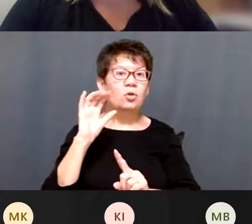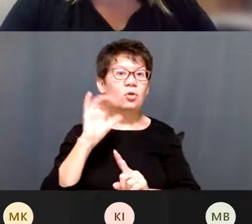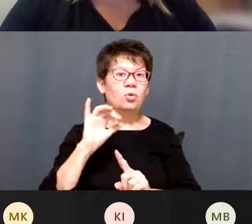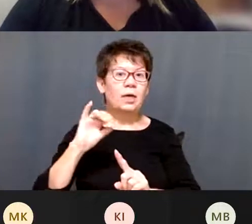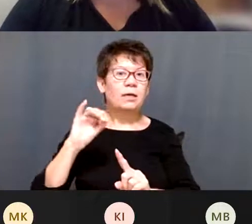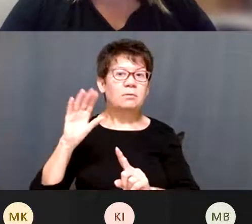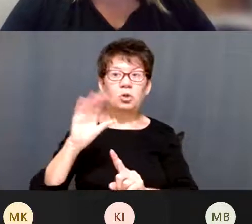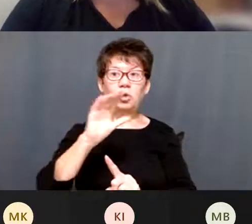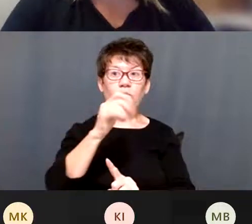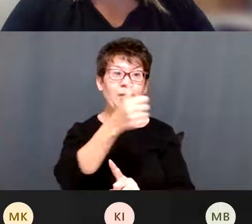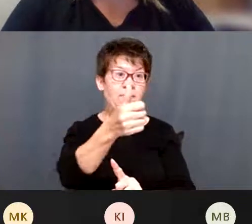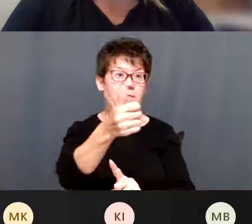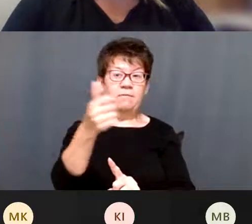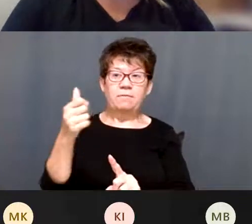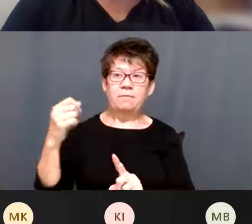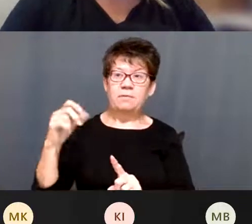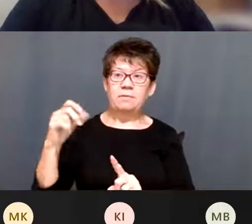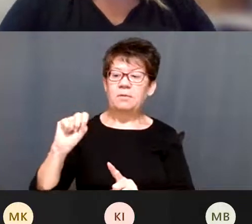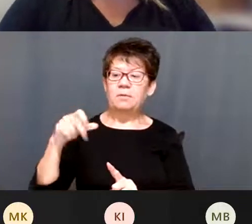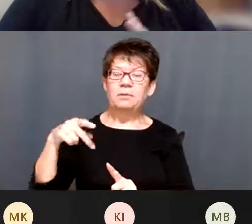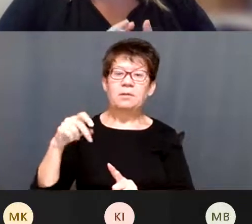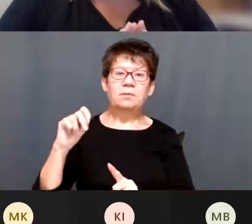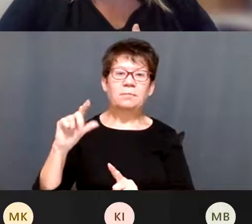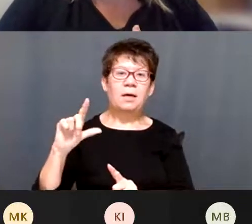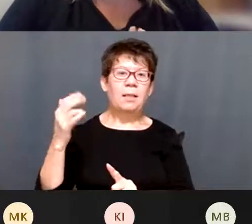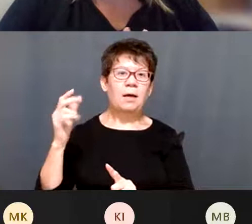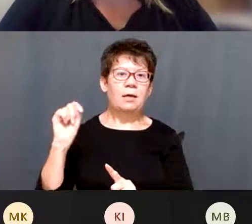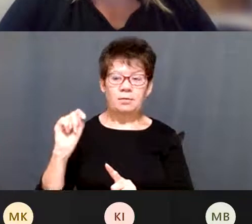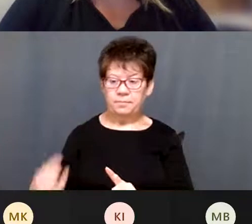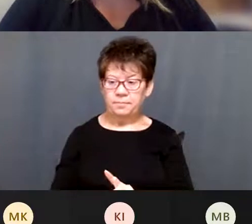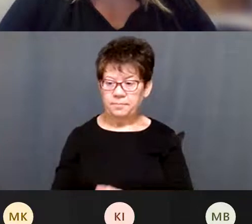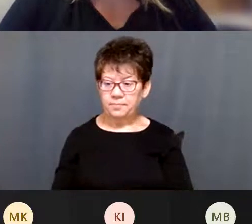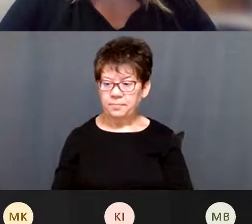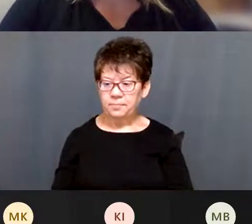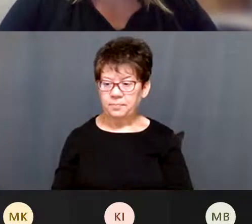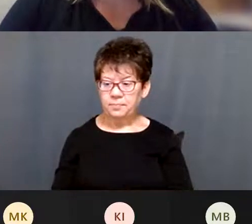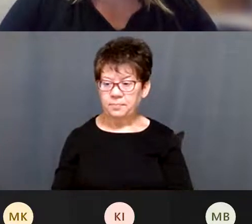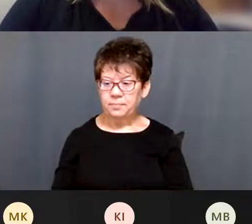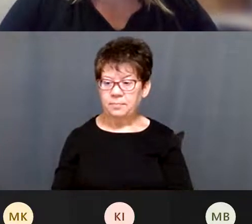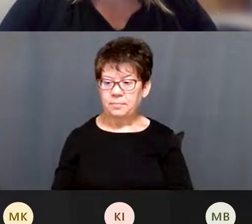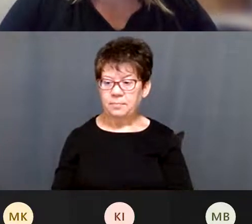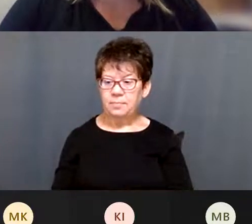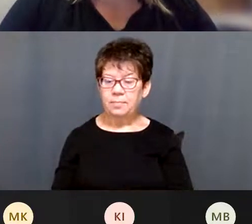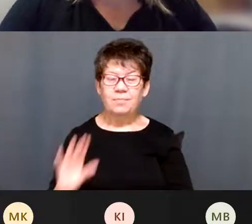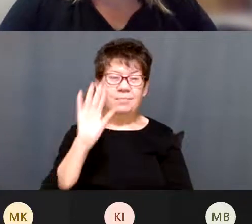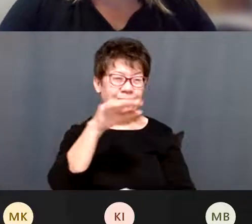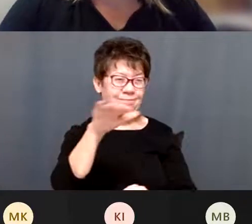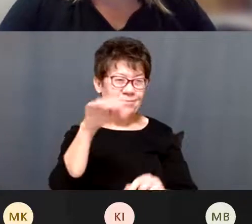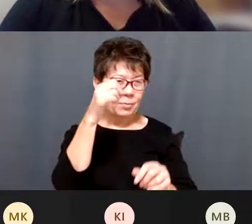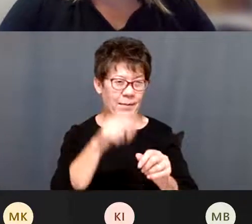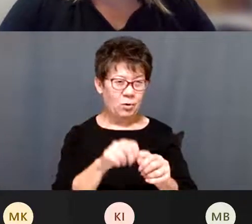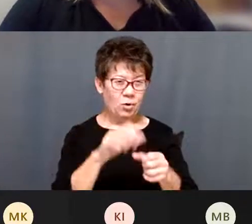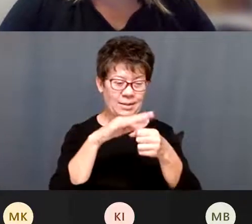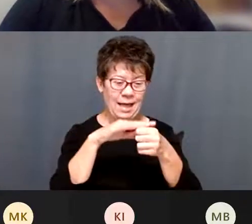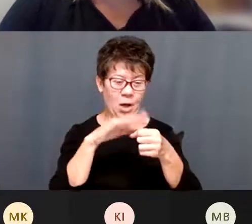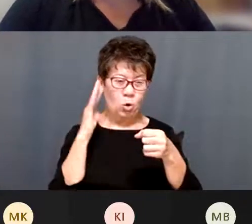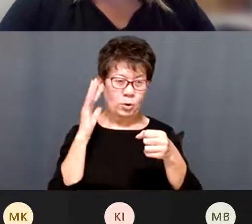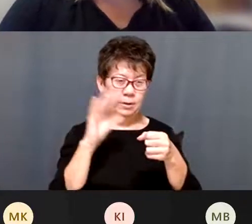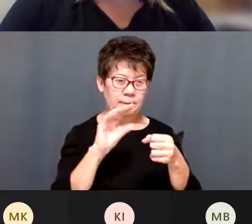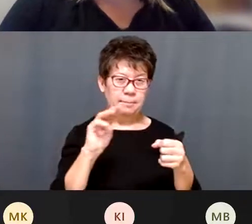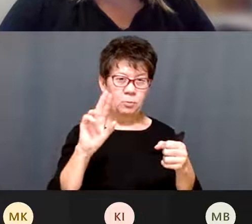her on your computer. As a reminder, please keep yourself muted through the duration of the